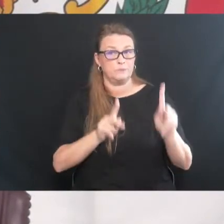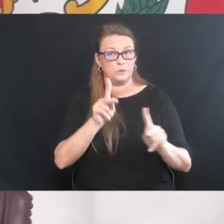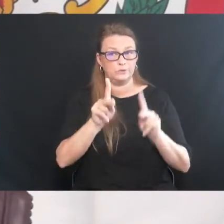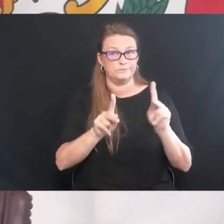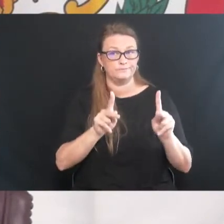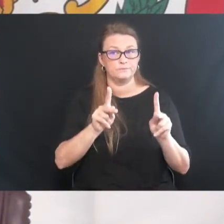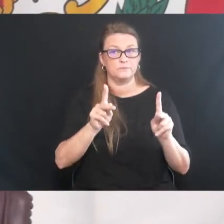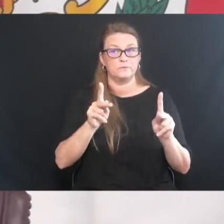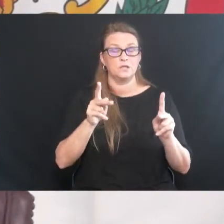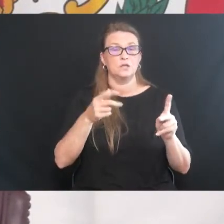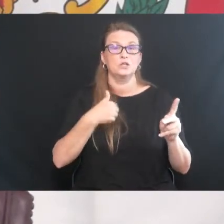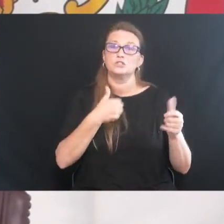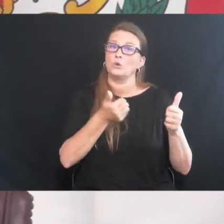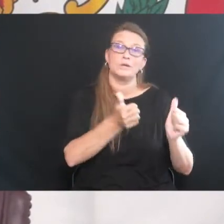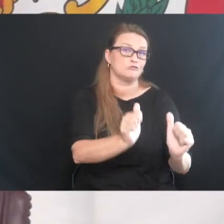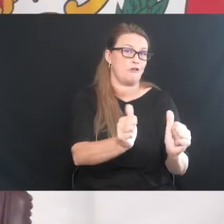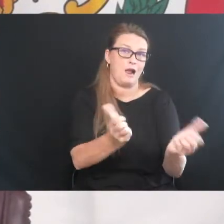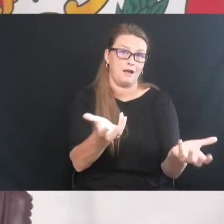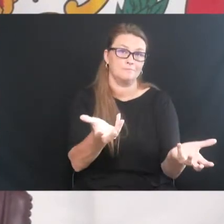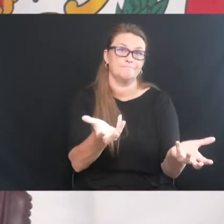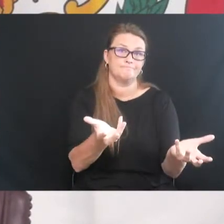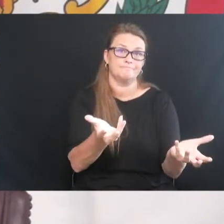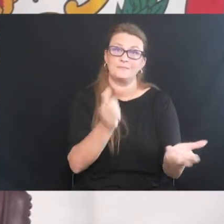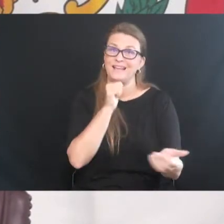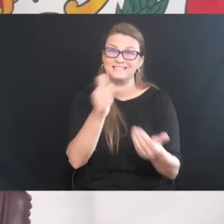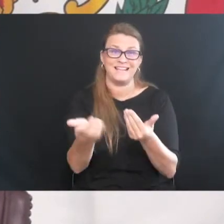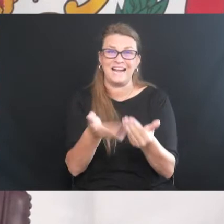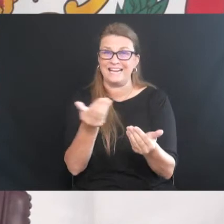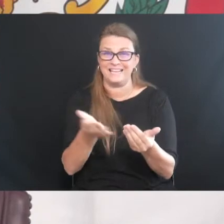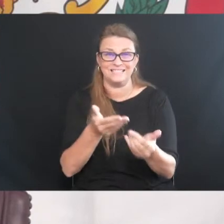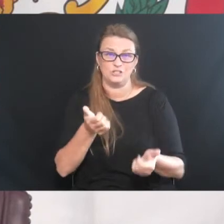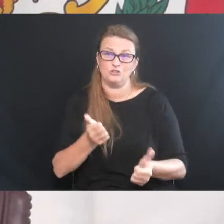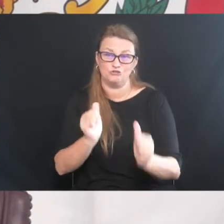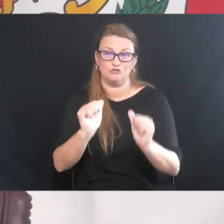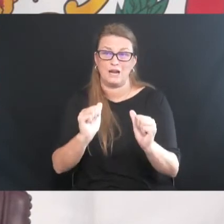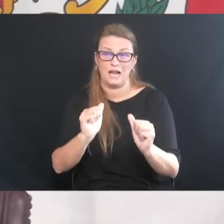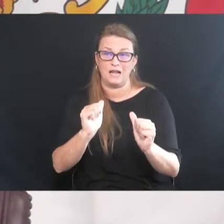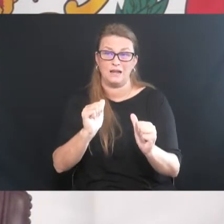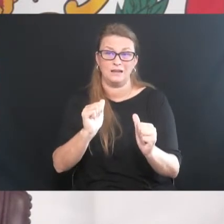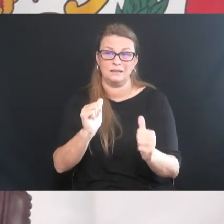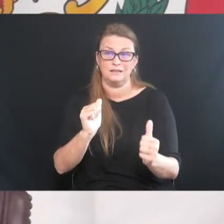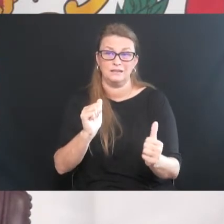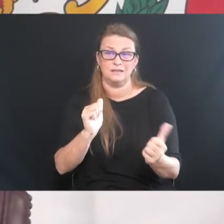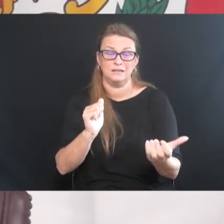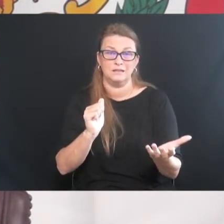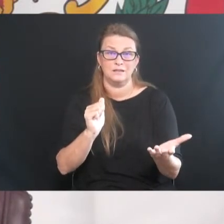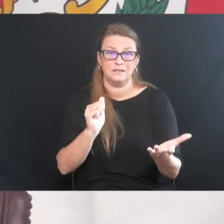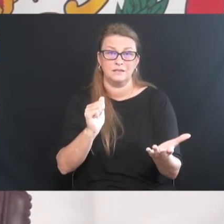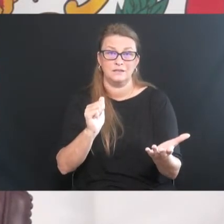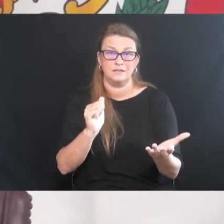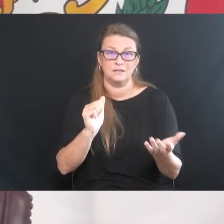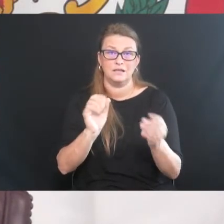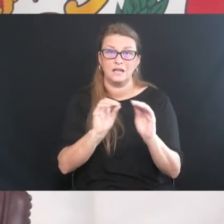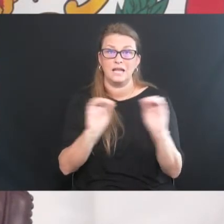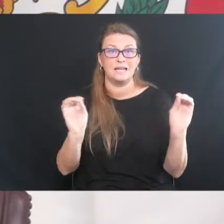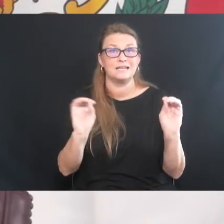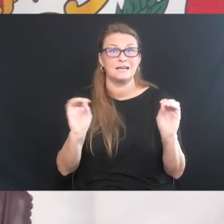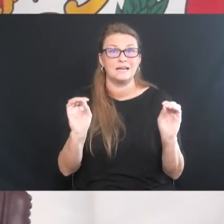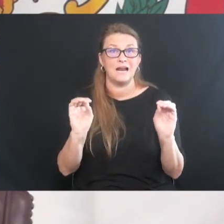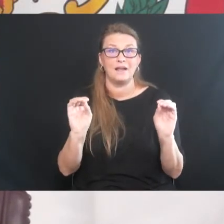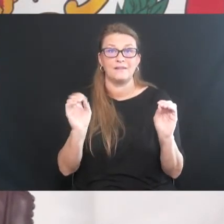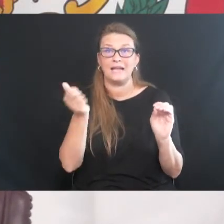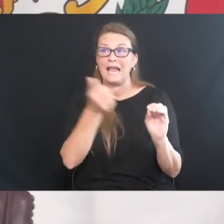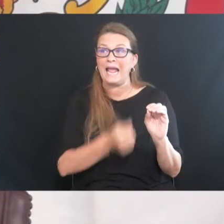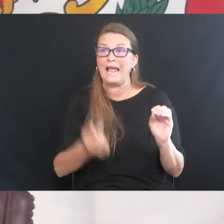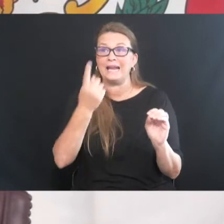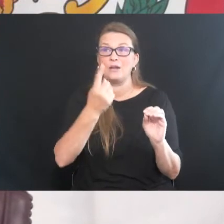try. And it's not easy to try and everything else, but Paul, there's nothing that anyone could